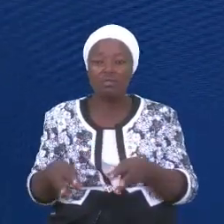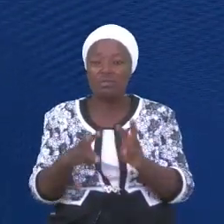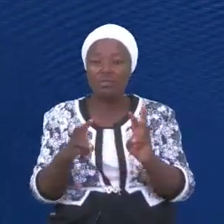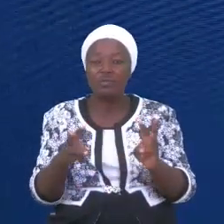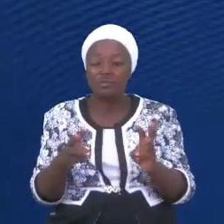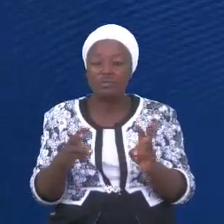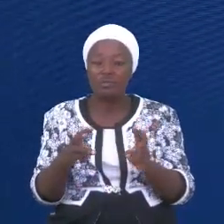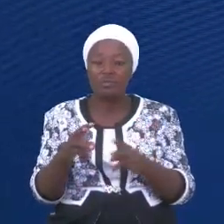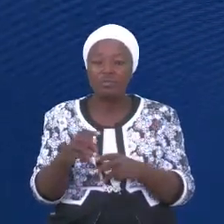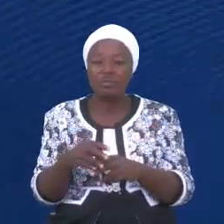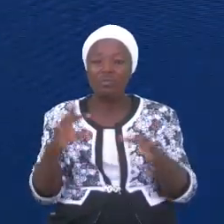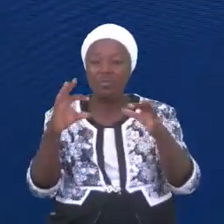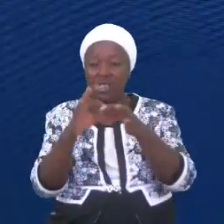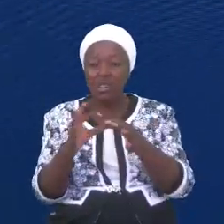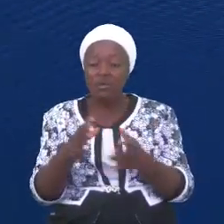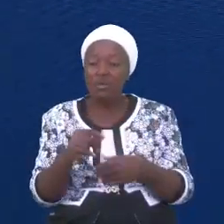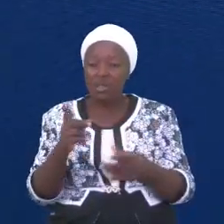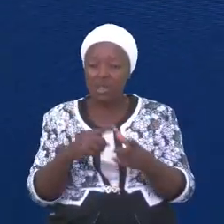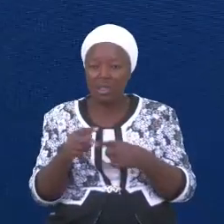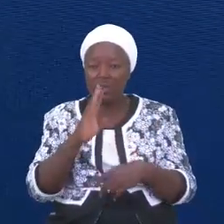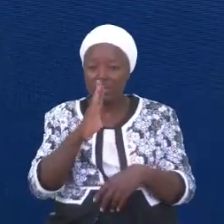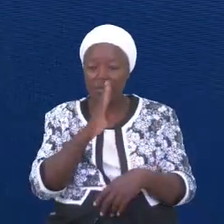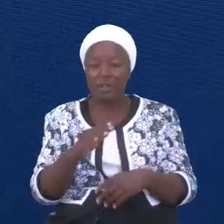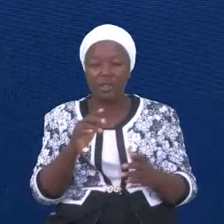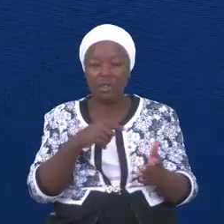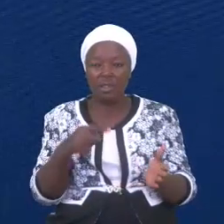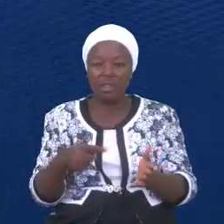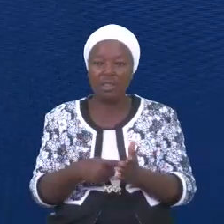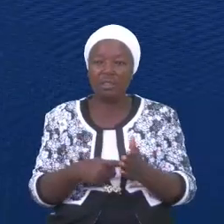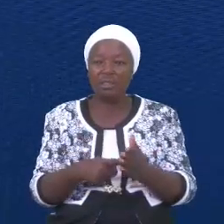will be this banquet on Sunday,